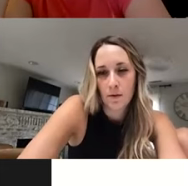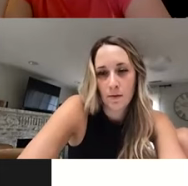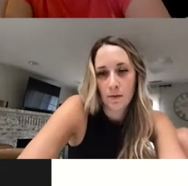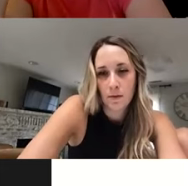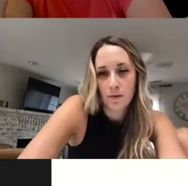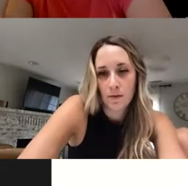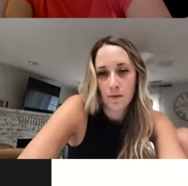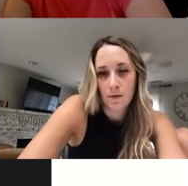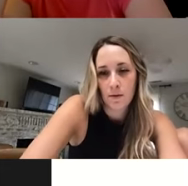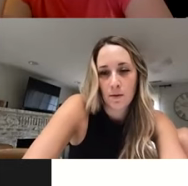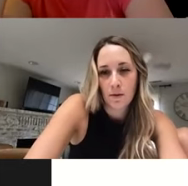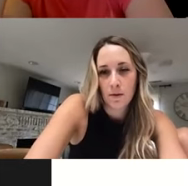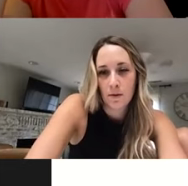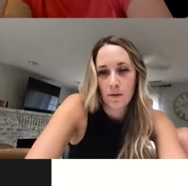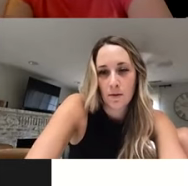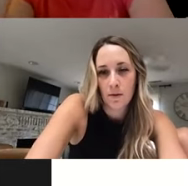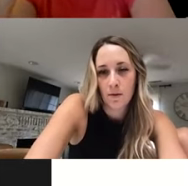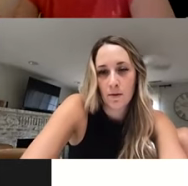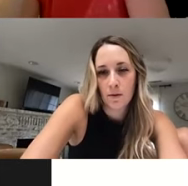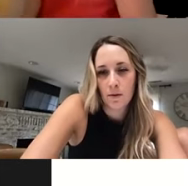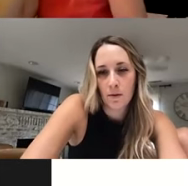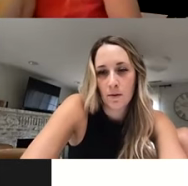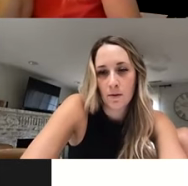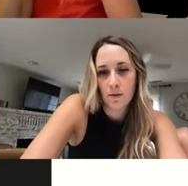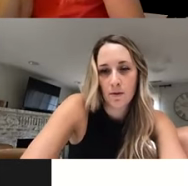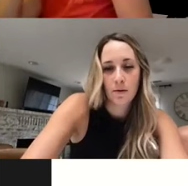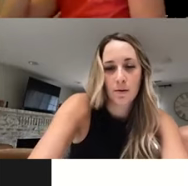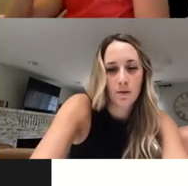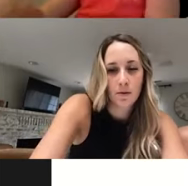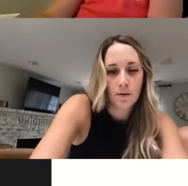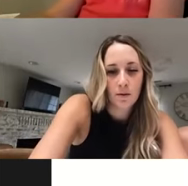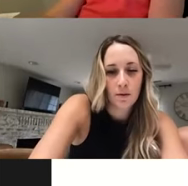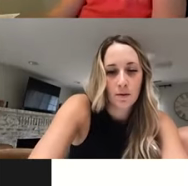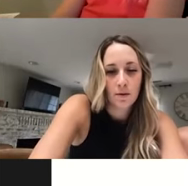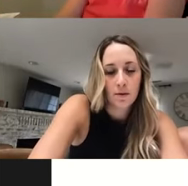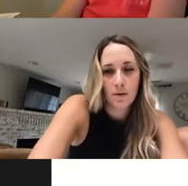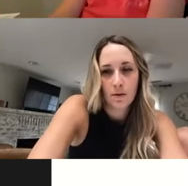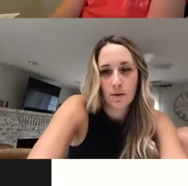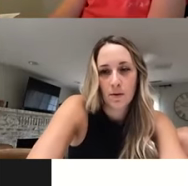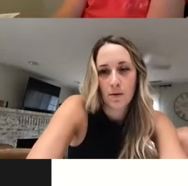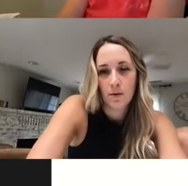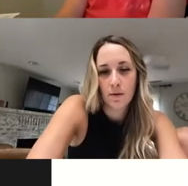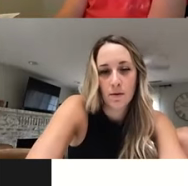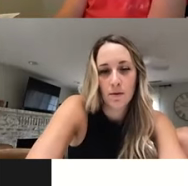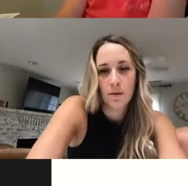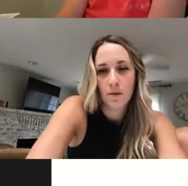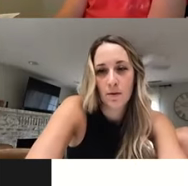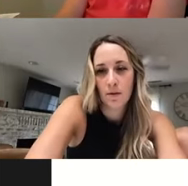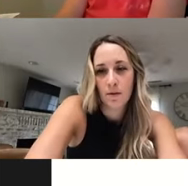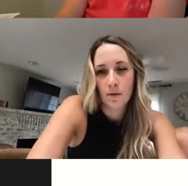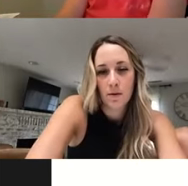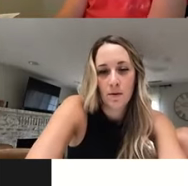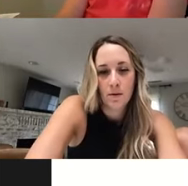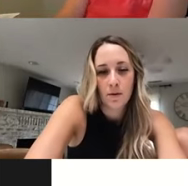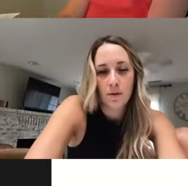is we are going to make a bond using dehydration synthesis, and we make that